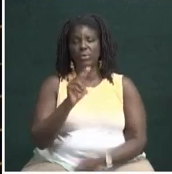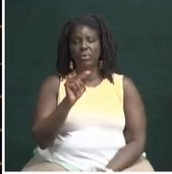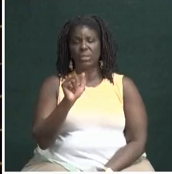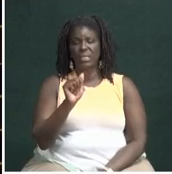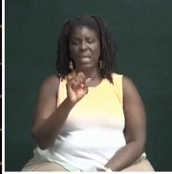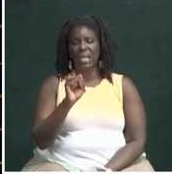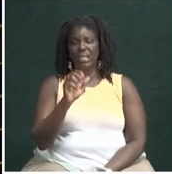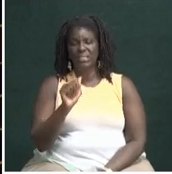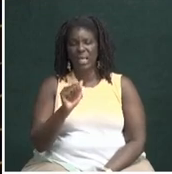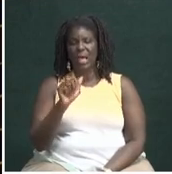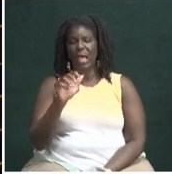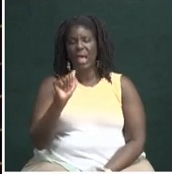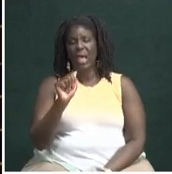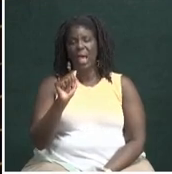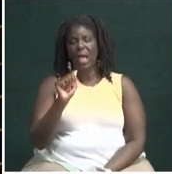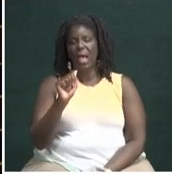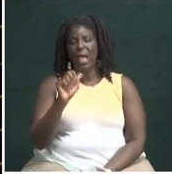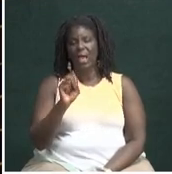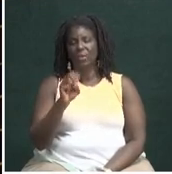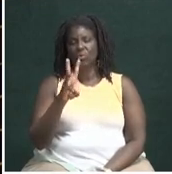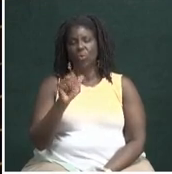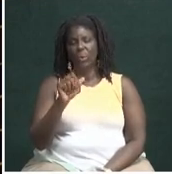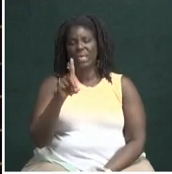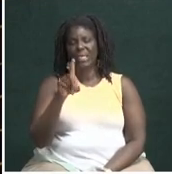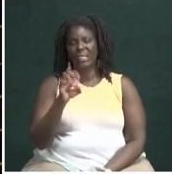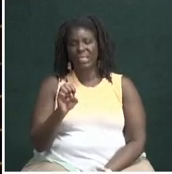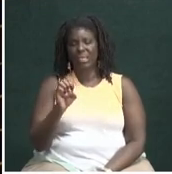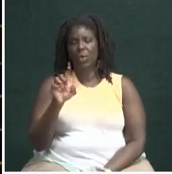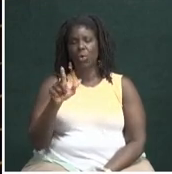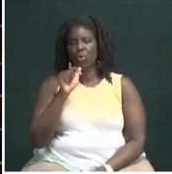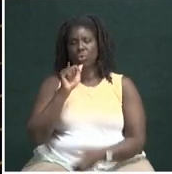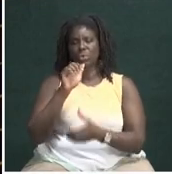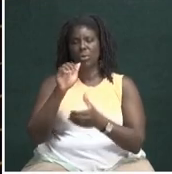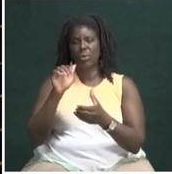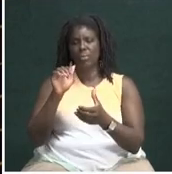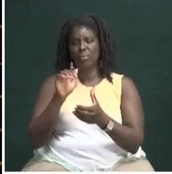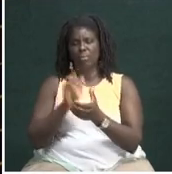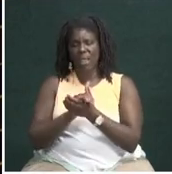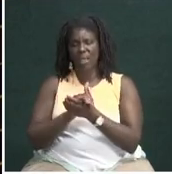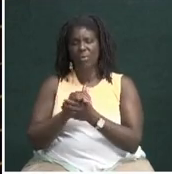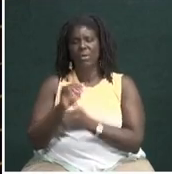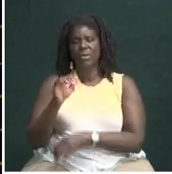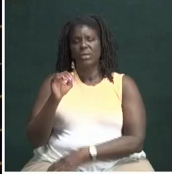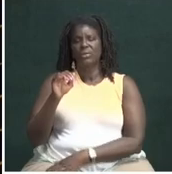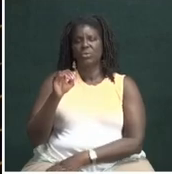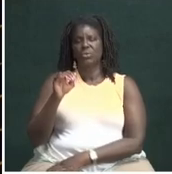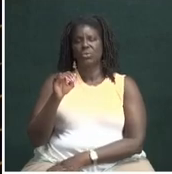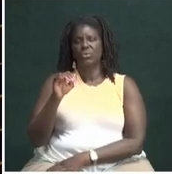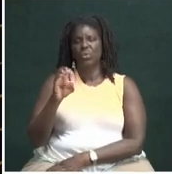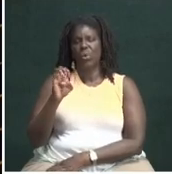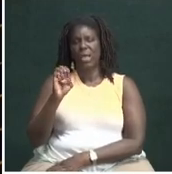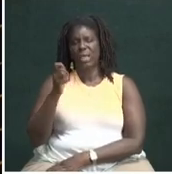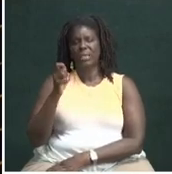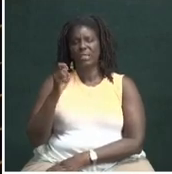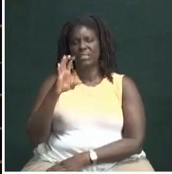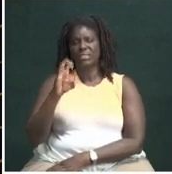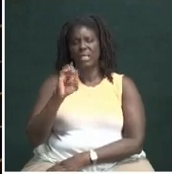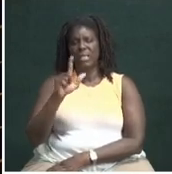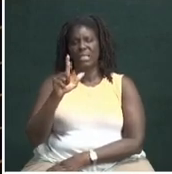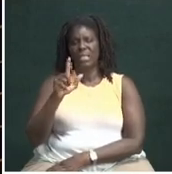the United Arab Emirates, who just flew in for her daughter's graduation tonight,